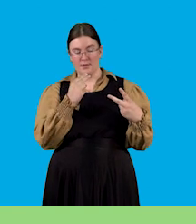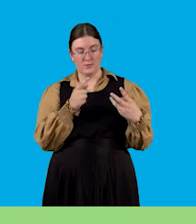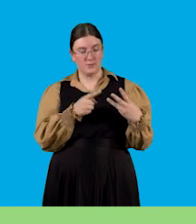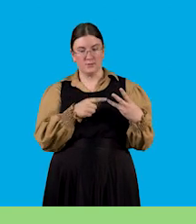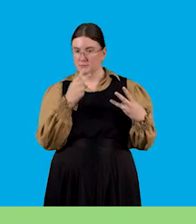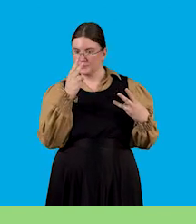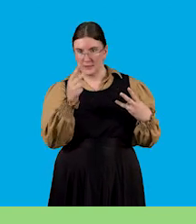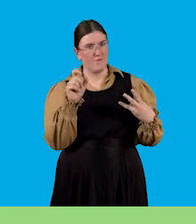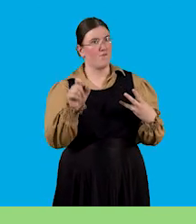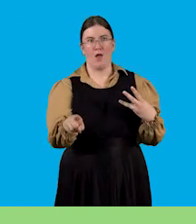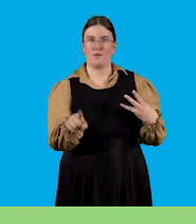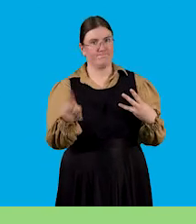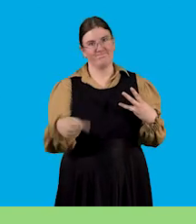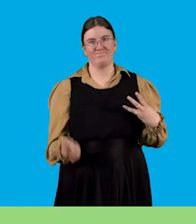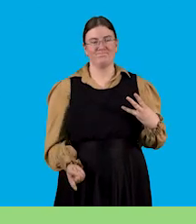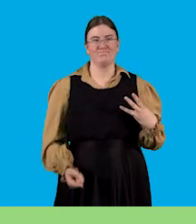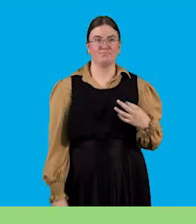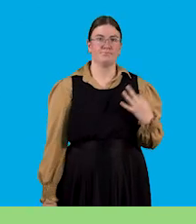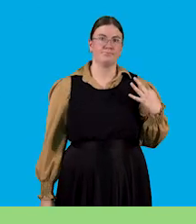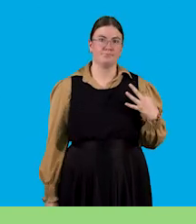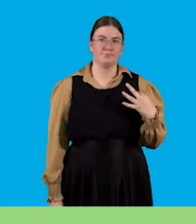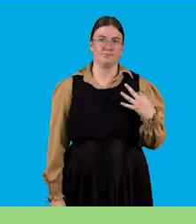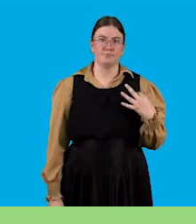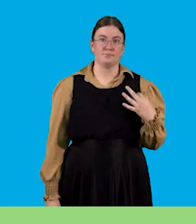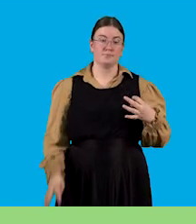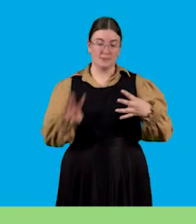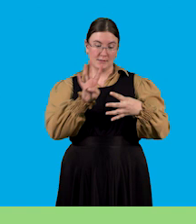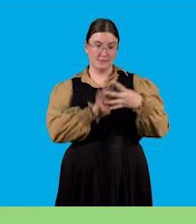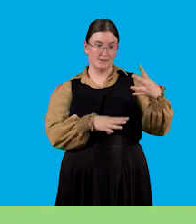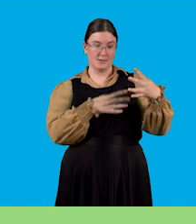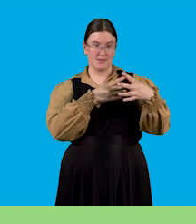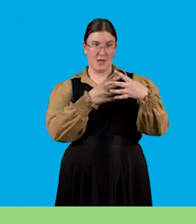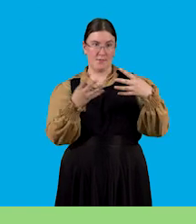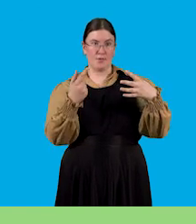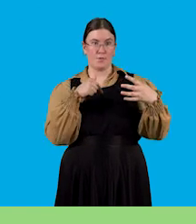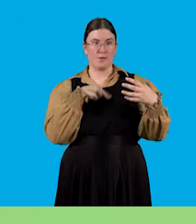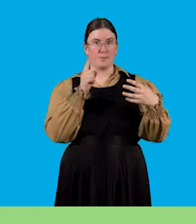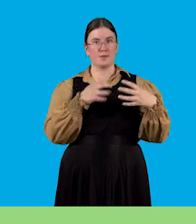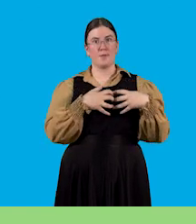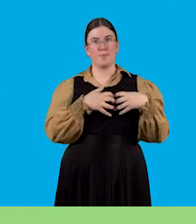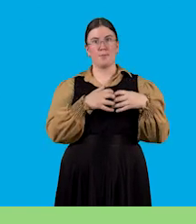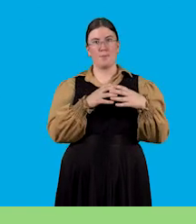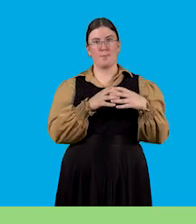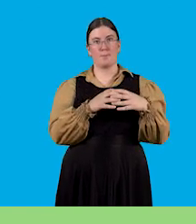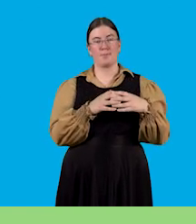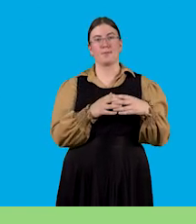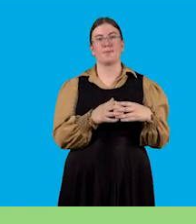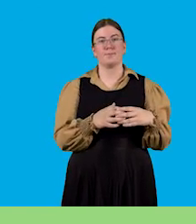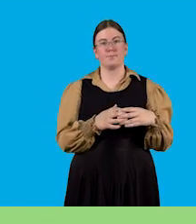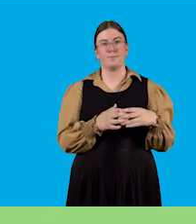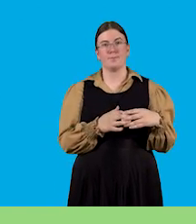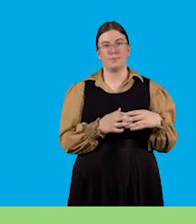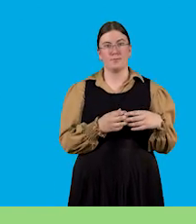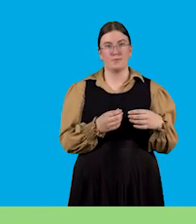and short-sightedness. In our table, we must make reference to the following: